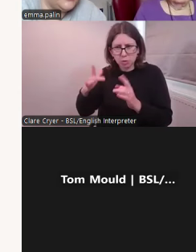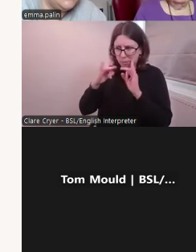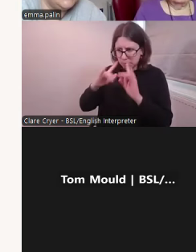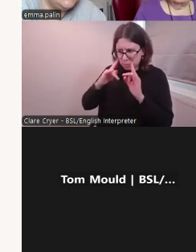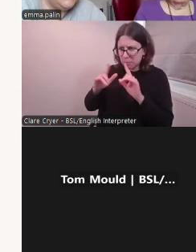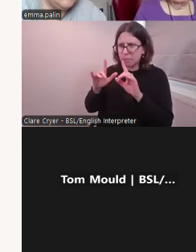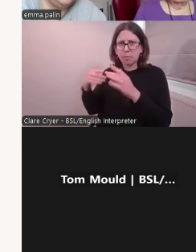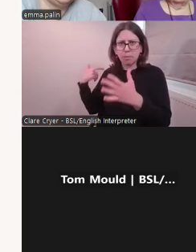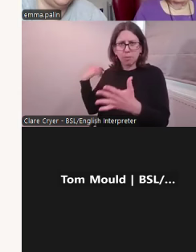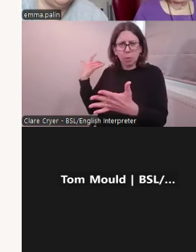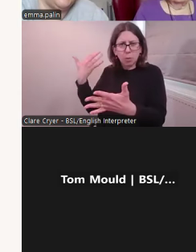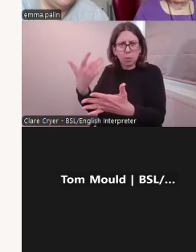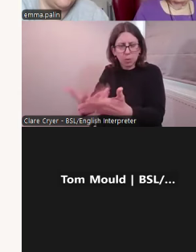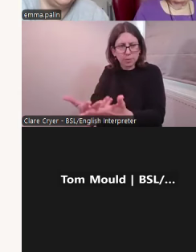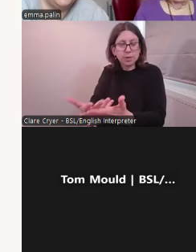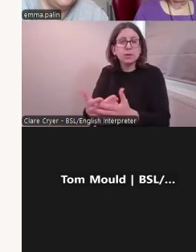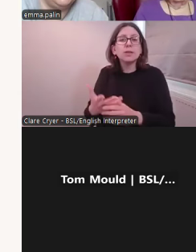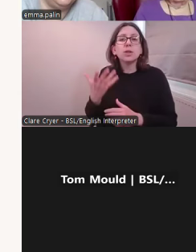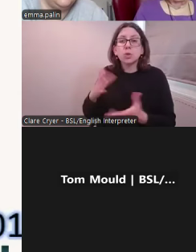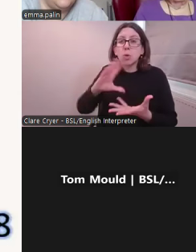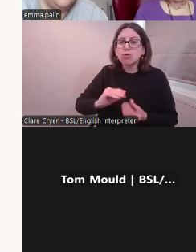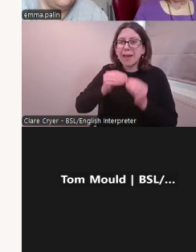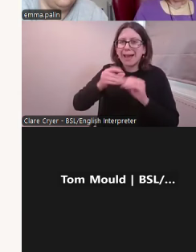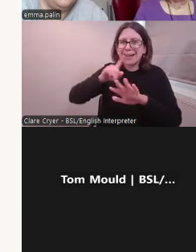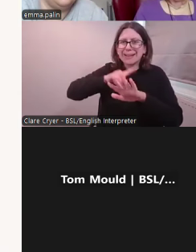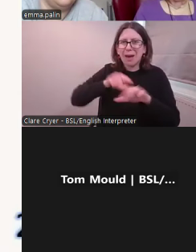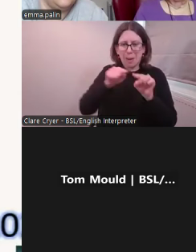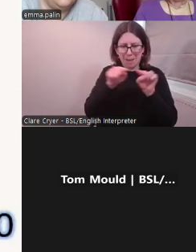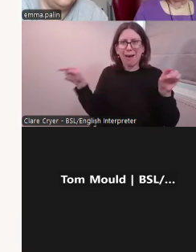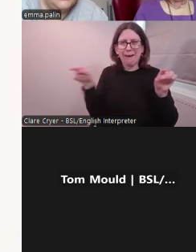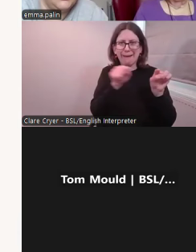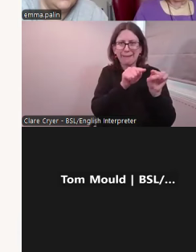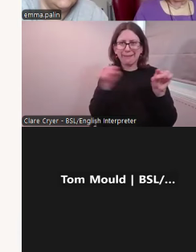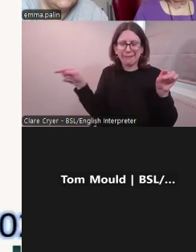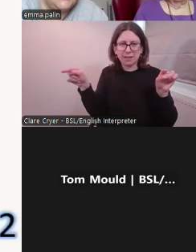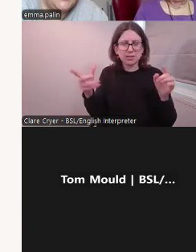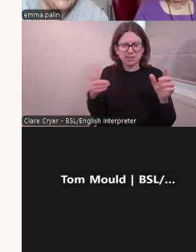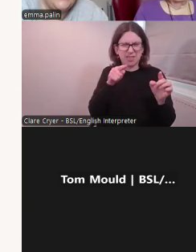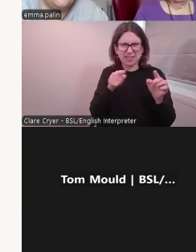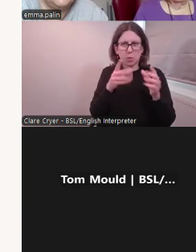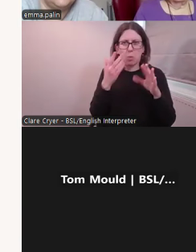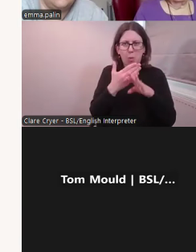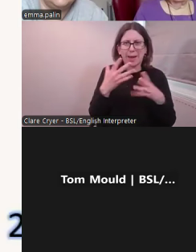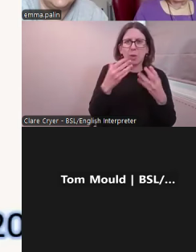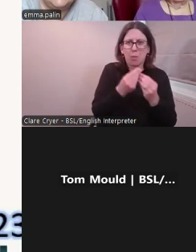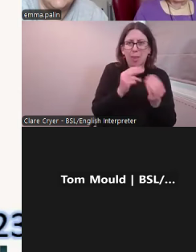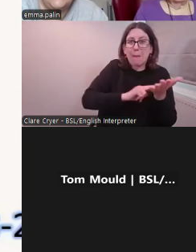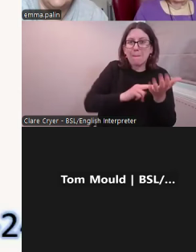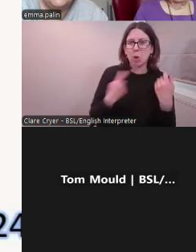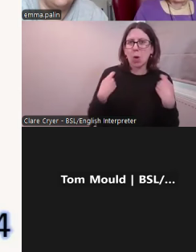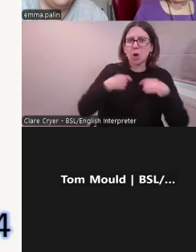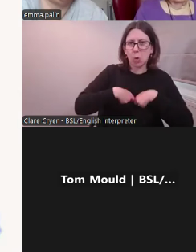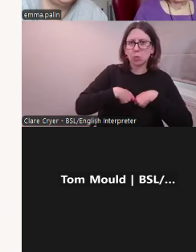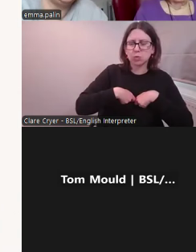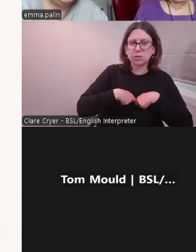So we've created a little bit of a timeline of our journey with the Blue Coats and how that started